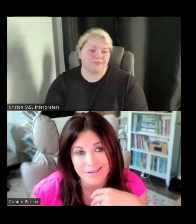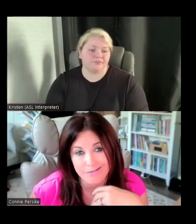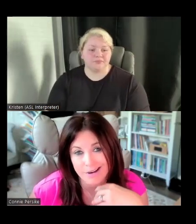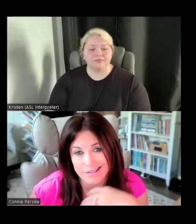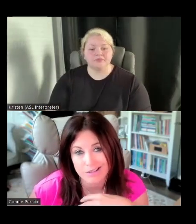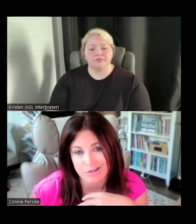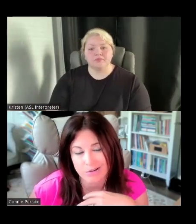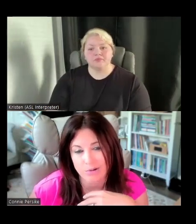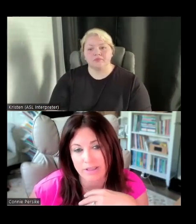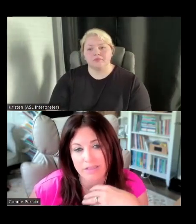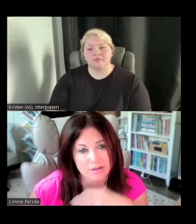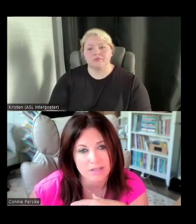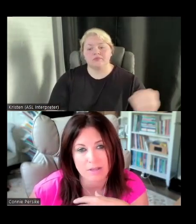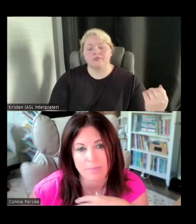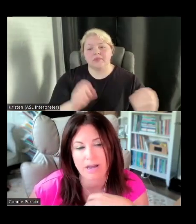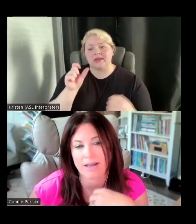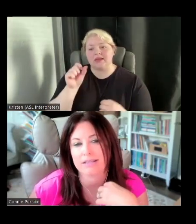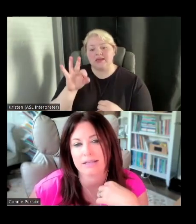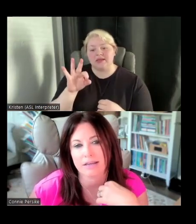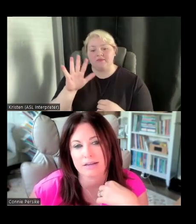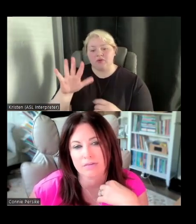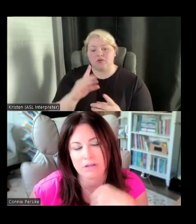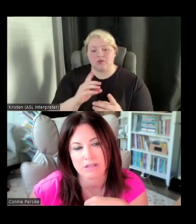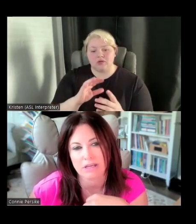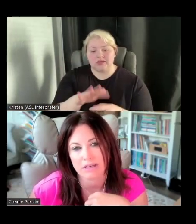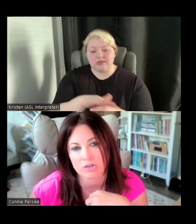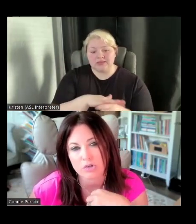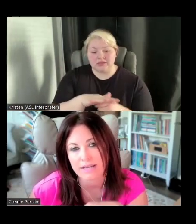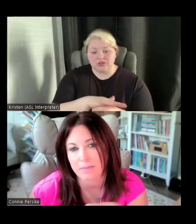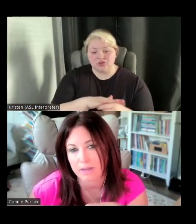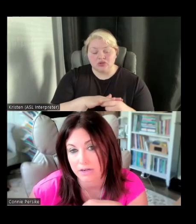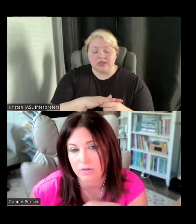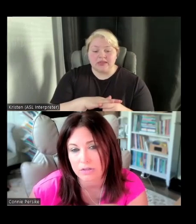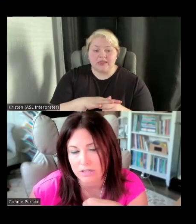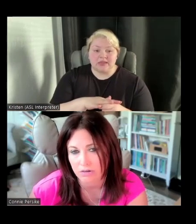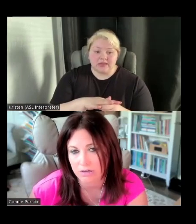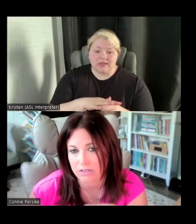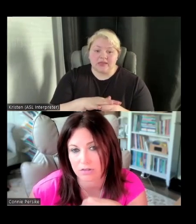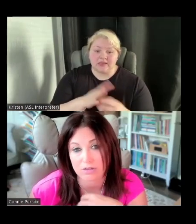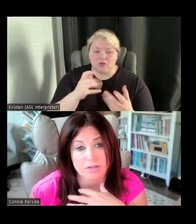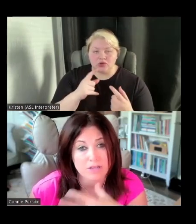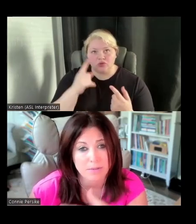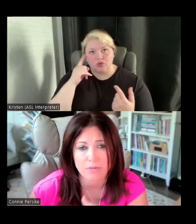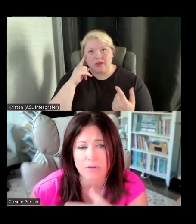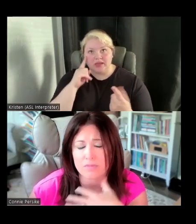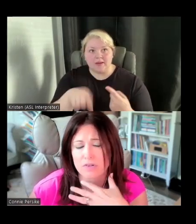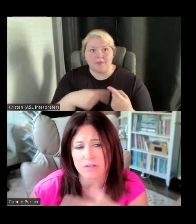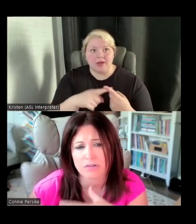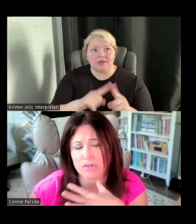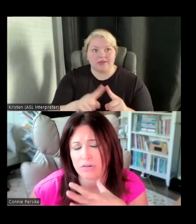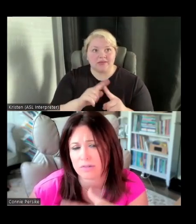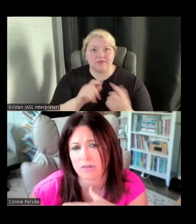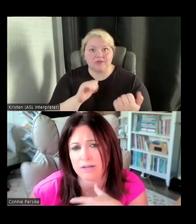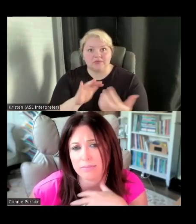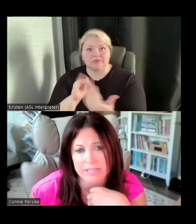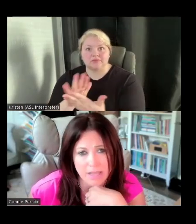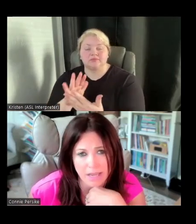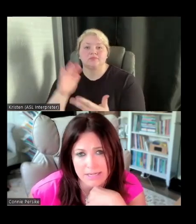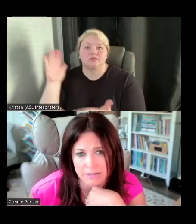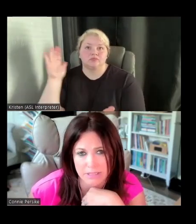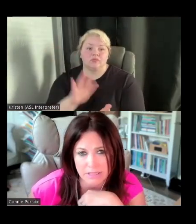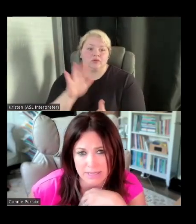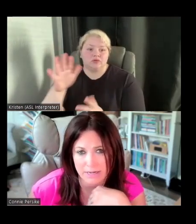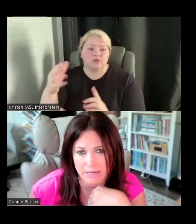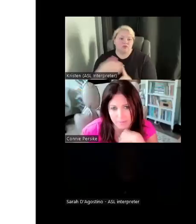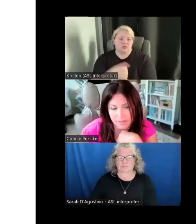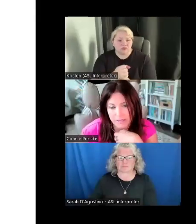district that wants to think outside the box and really try something new to decrease your use of timeout rooms or seclusion or restraint, please